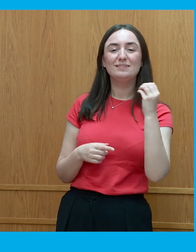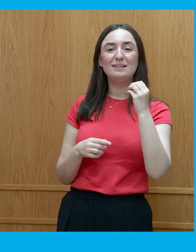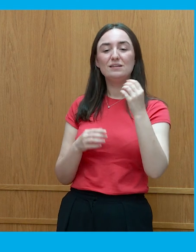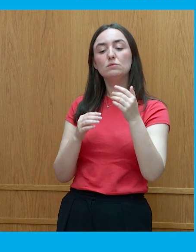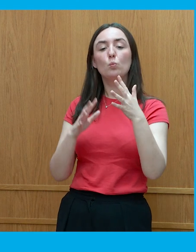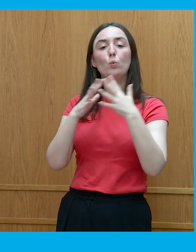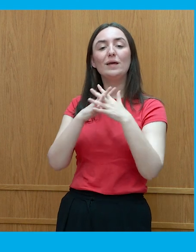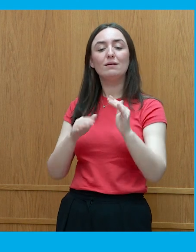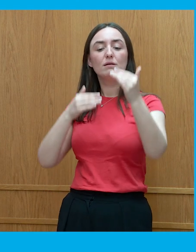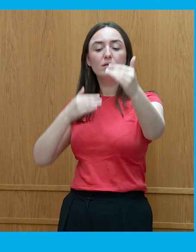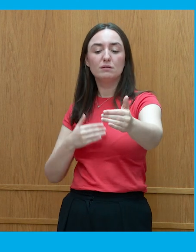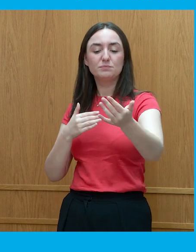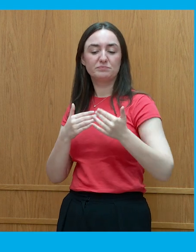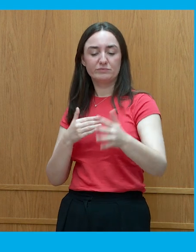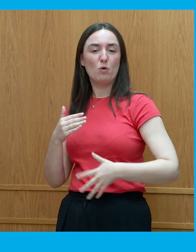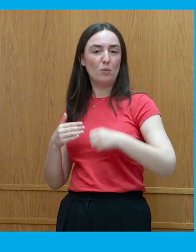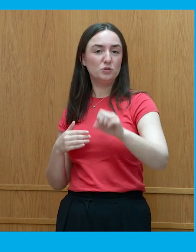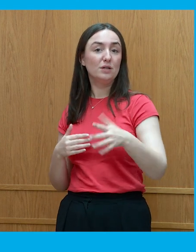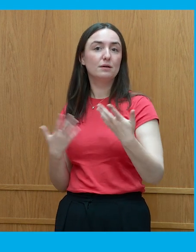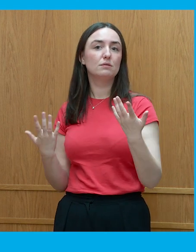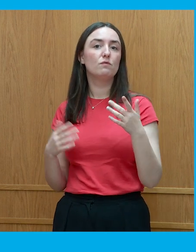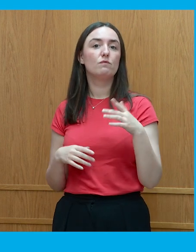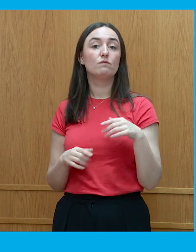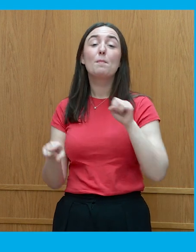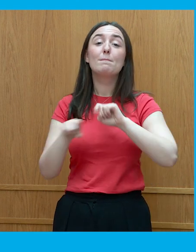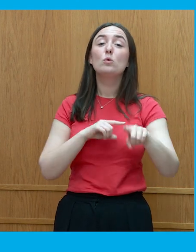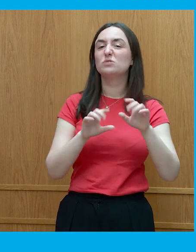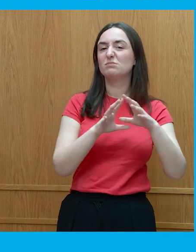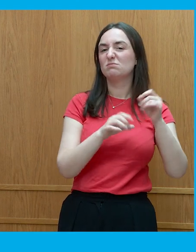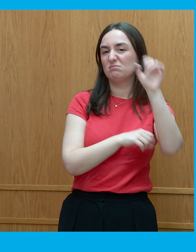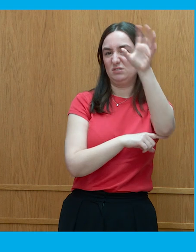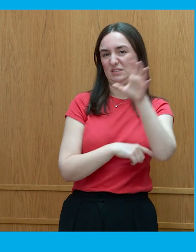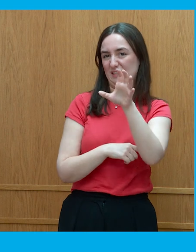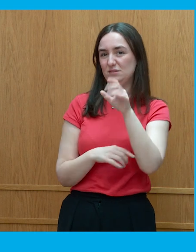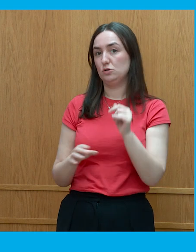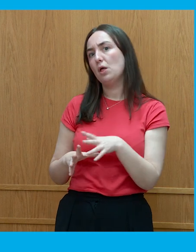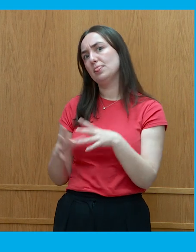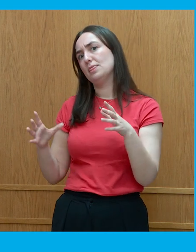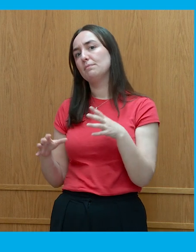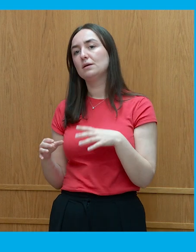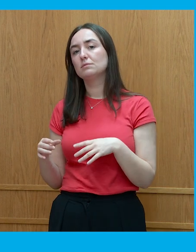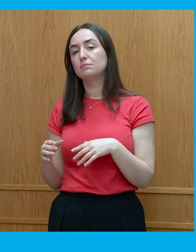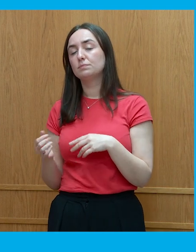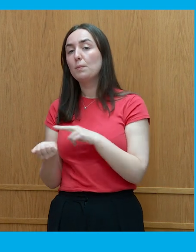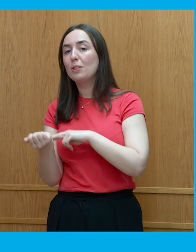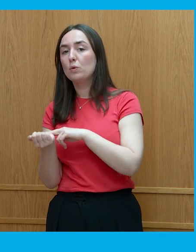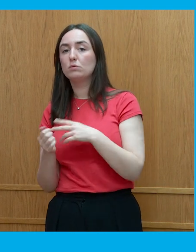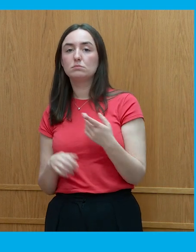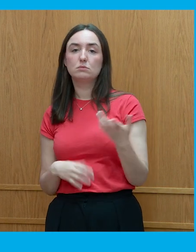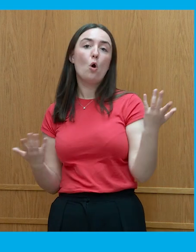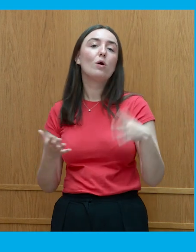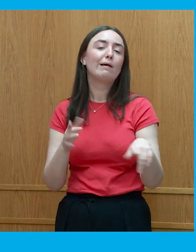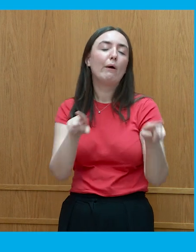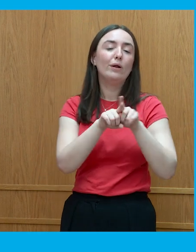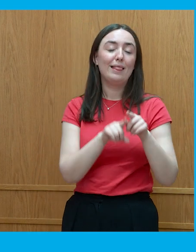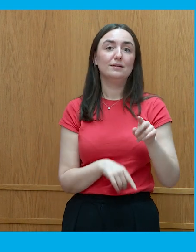in most states, not the big blue states. But like that's what we're looking at. Like Florida, where it's 6 weeks. Right. We